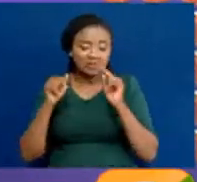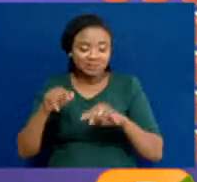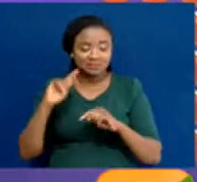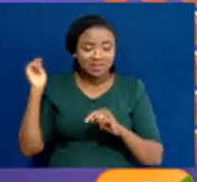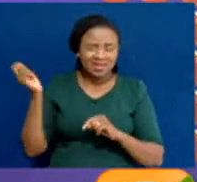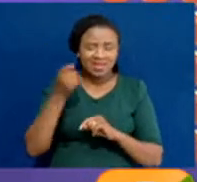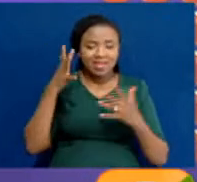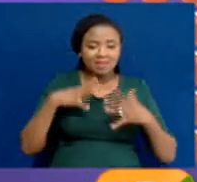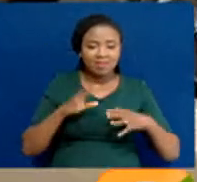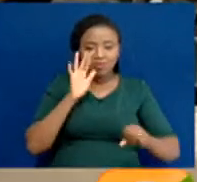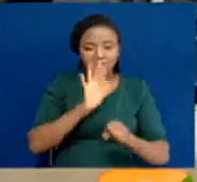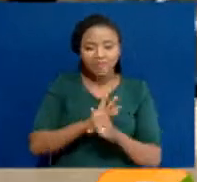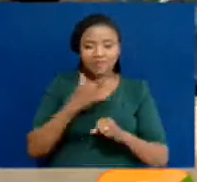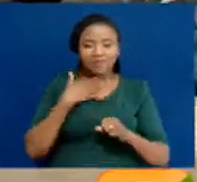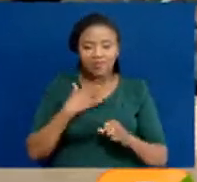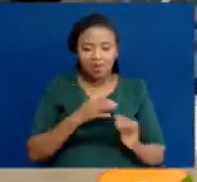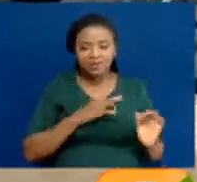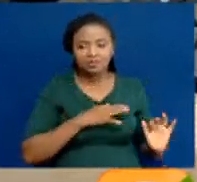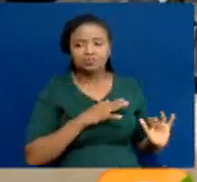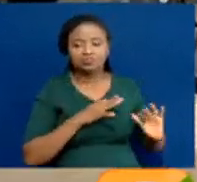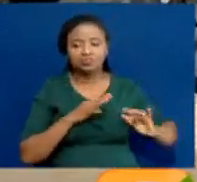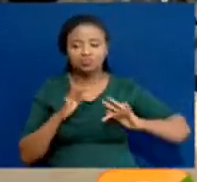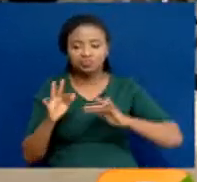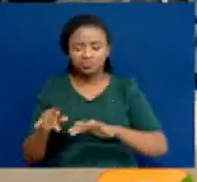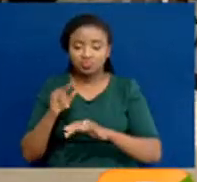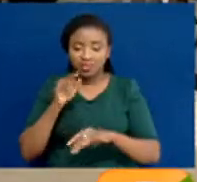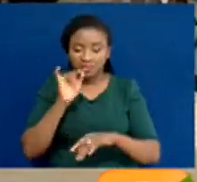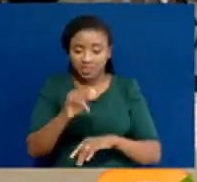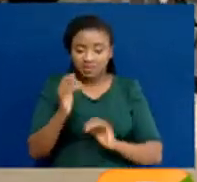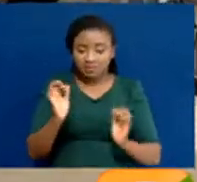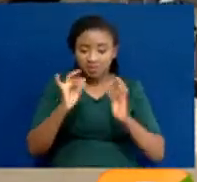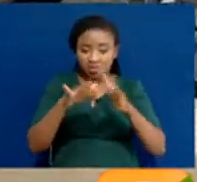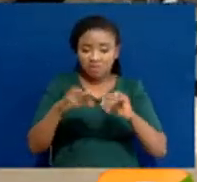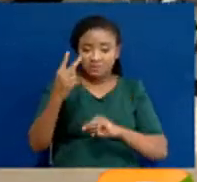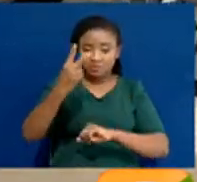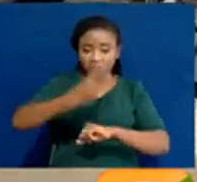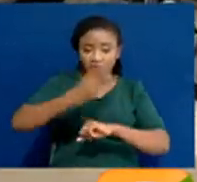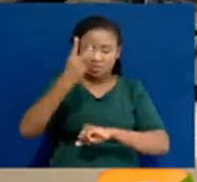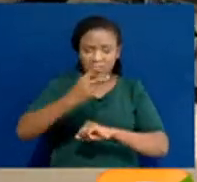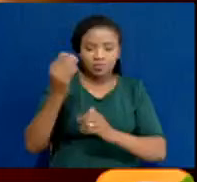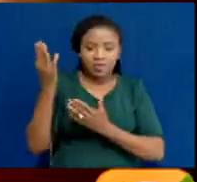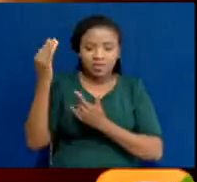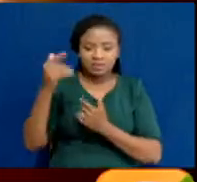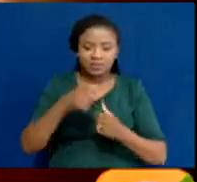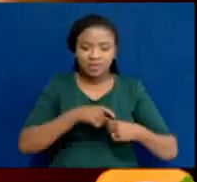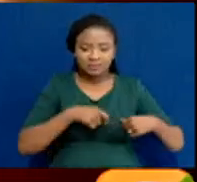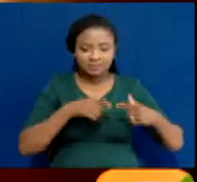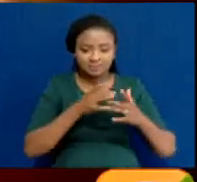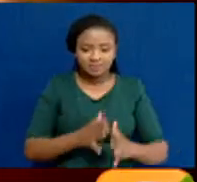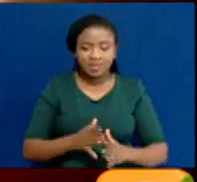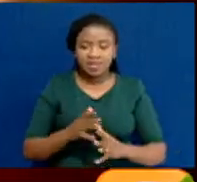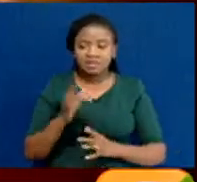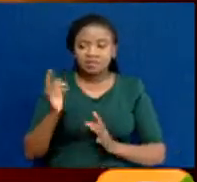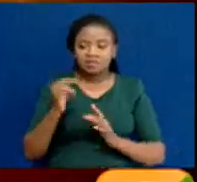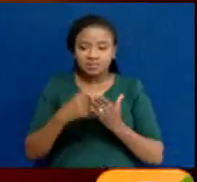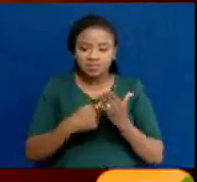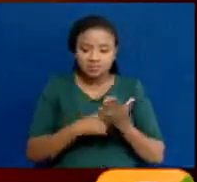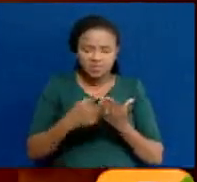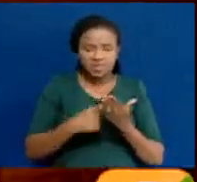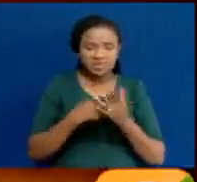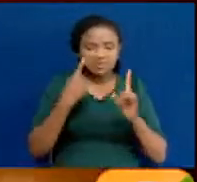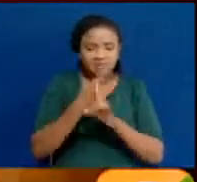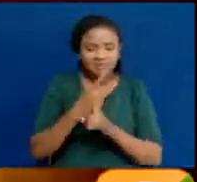MICE destination. During the two-day summit, delegates are expected to deliberate on matters around green